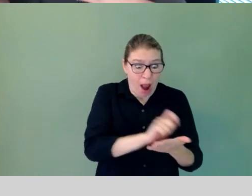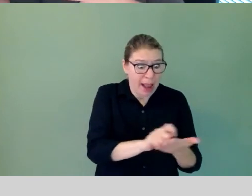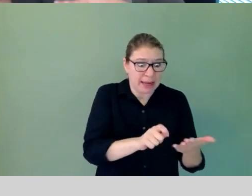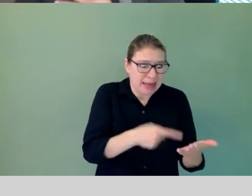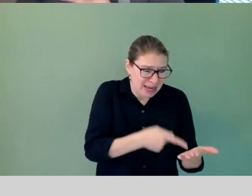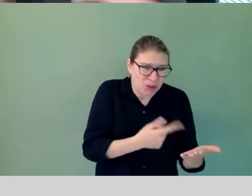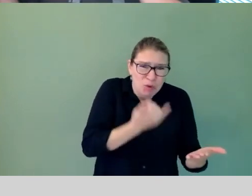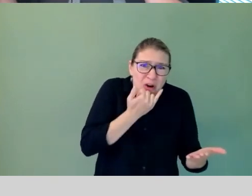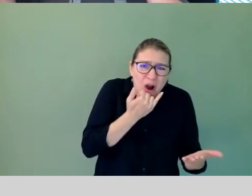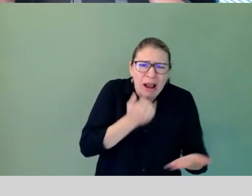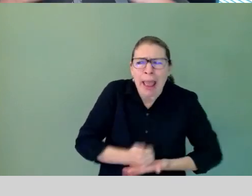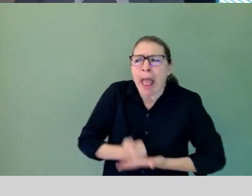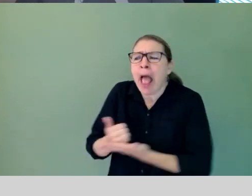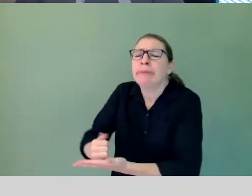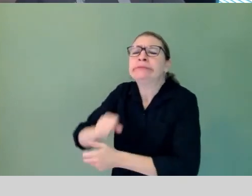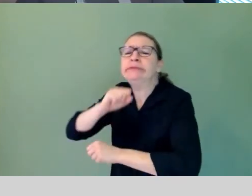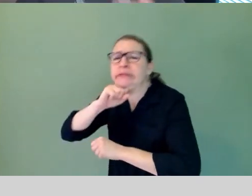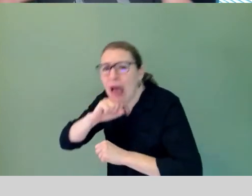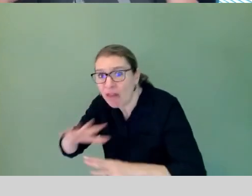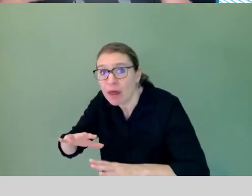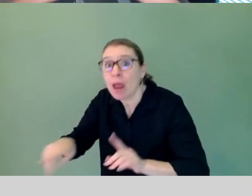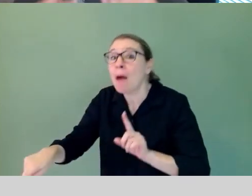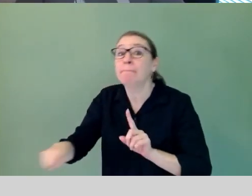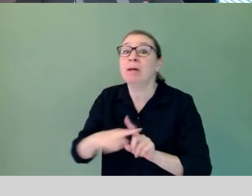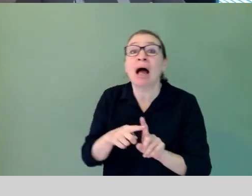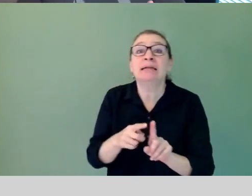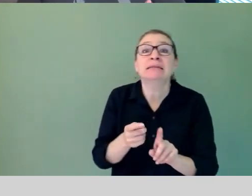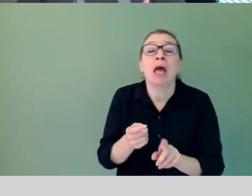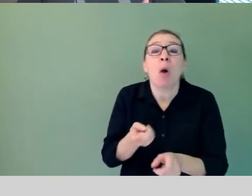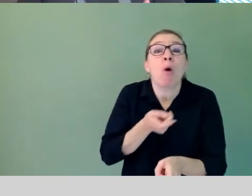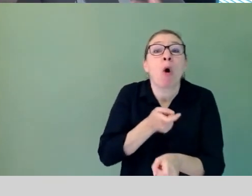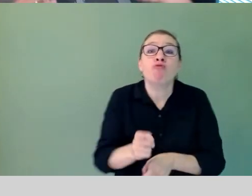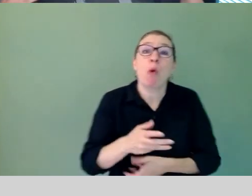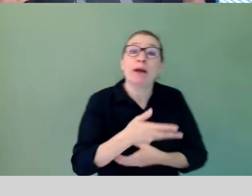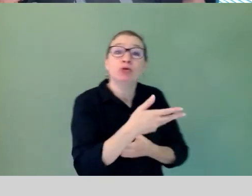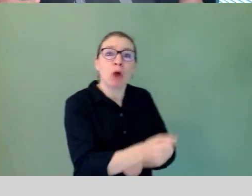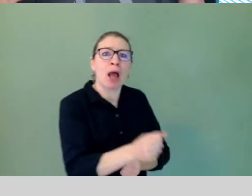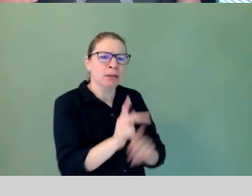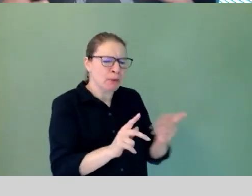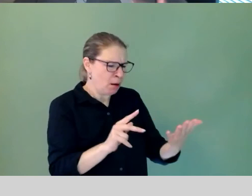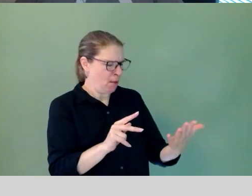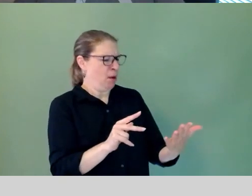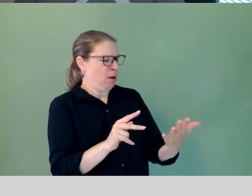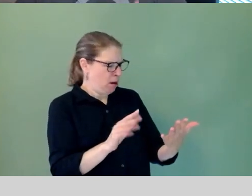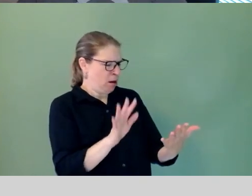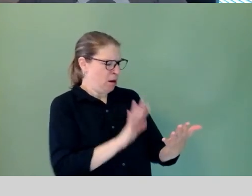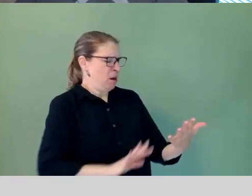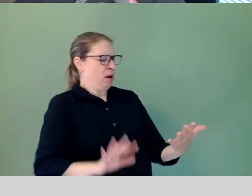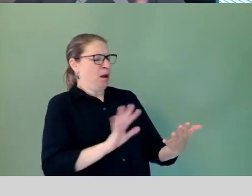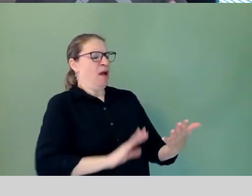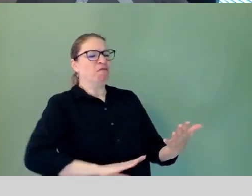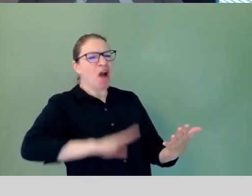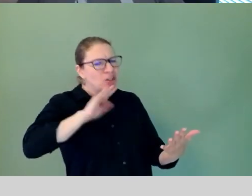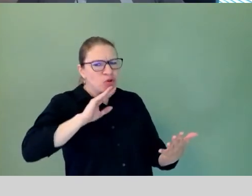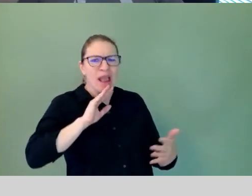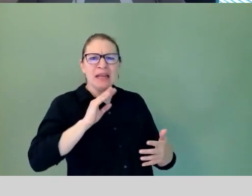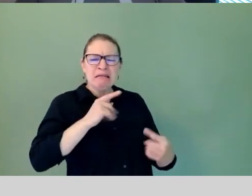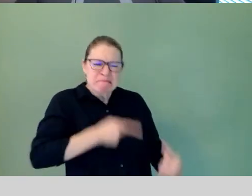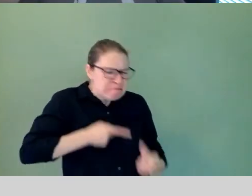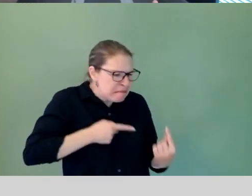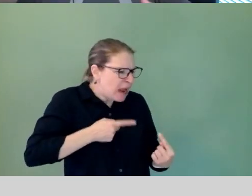actually works against you, because now people can't use your product, they're not getting it to work well, and they're frustrated, and they're going to leave, and they're not coming